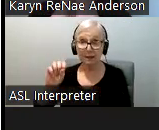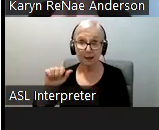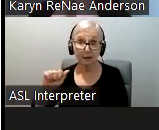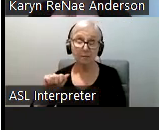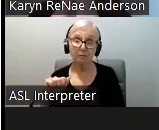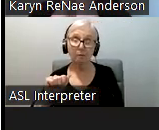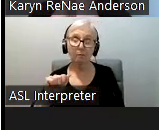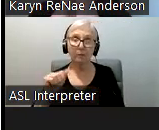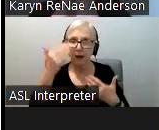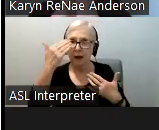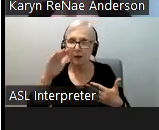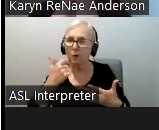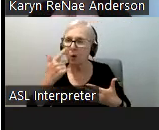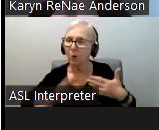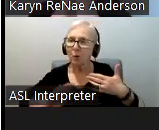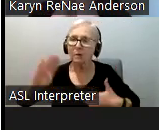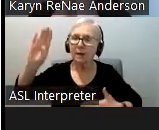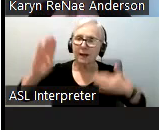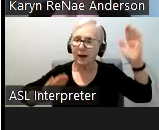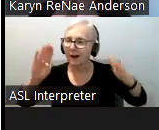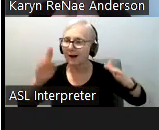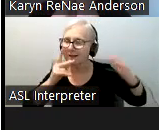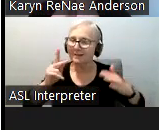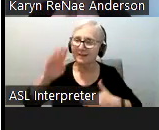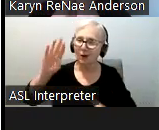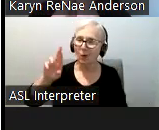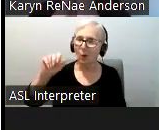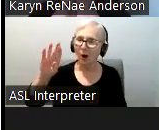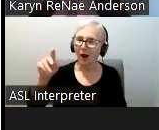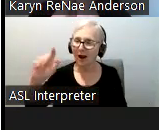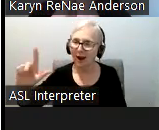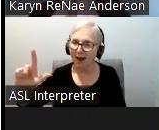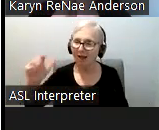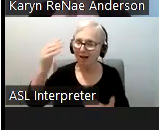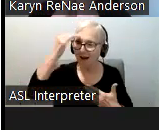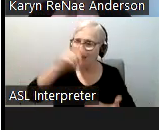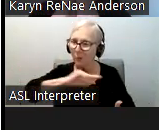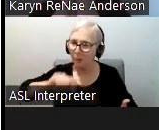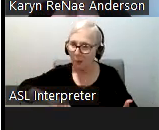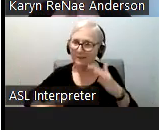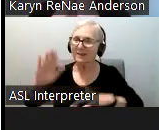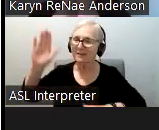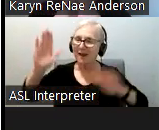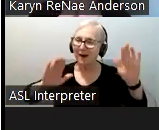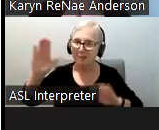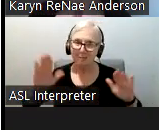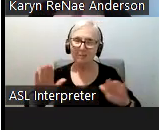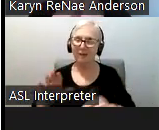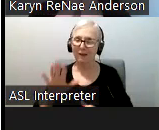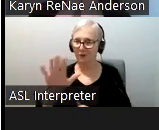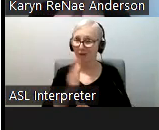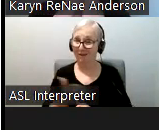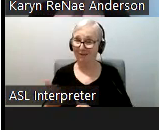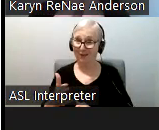I don't know whose hand was up. I see all these hands. I know Raquel's is up. I know Queen's is up. I know there's 5 things in the chat right now. Like,